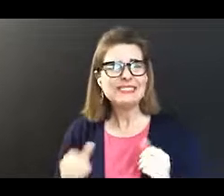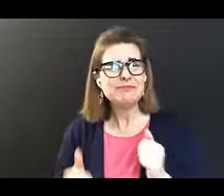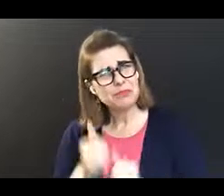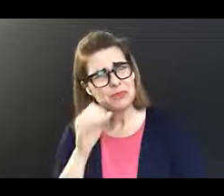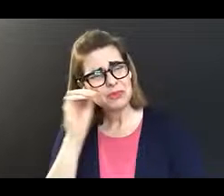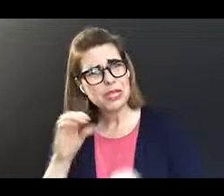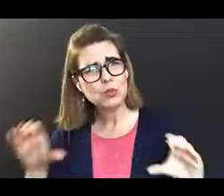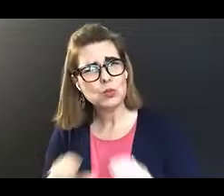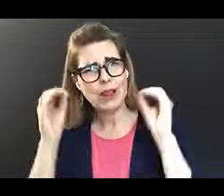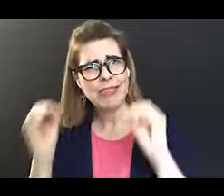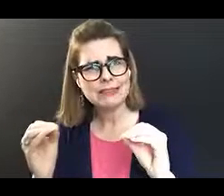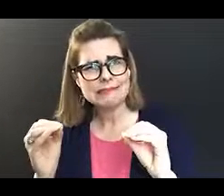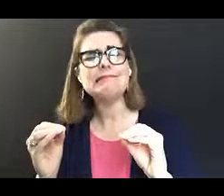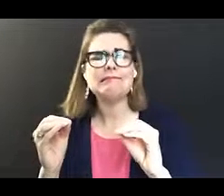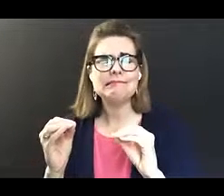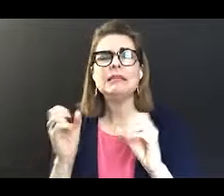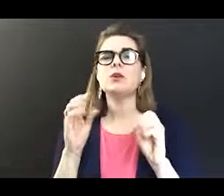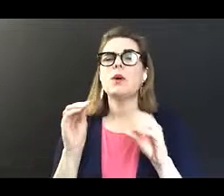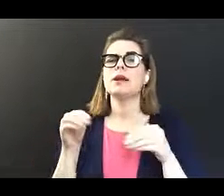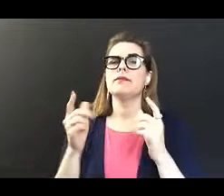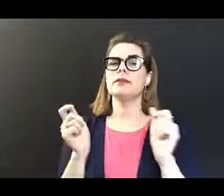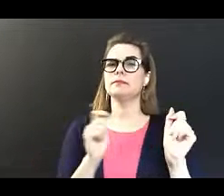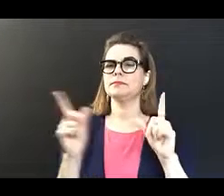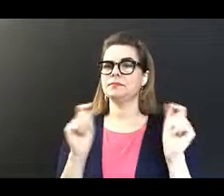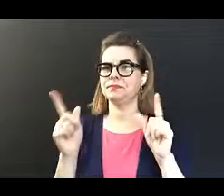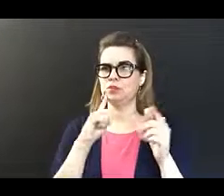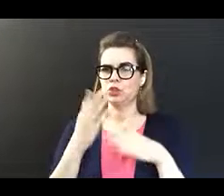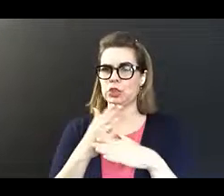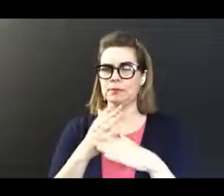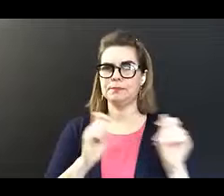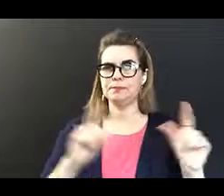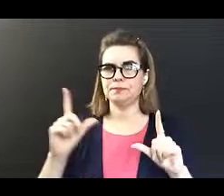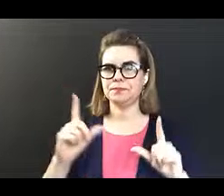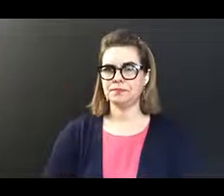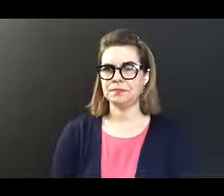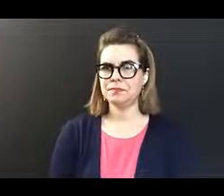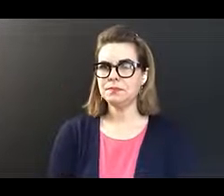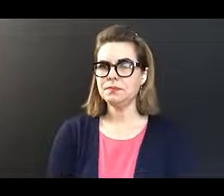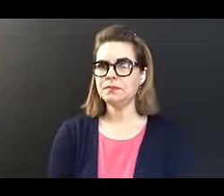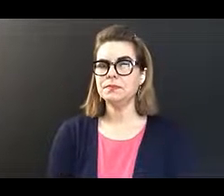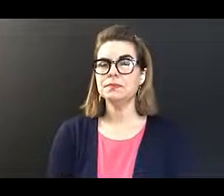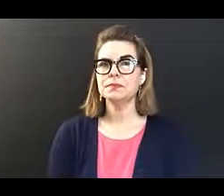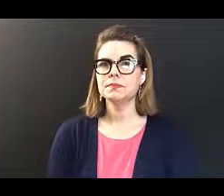done is I've put together a little presentation. I'm going to share it right now with you. So let's see where that goes.